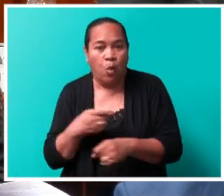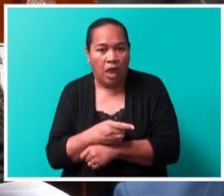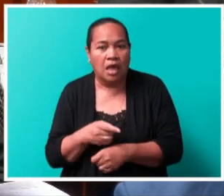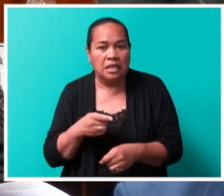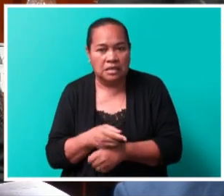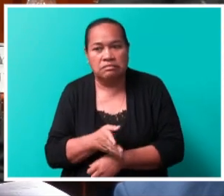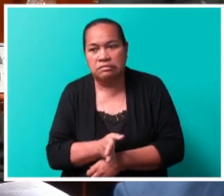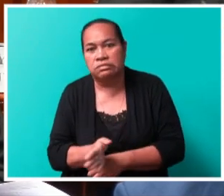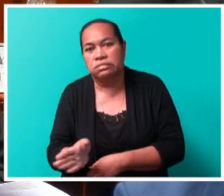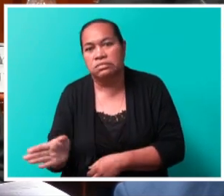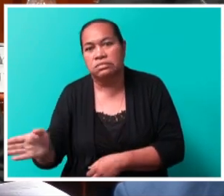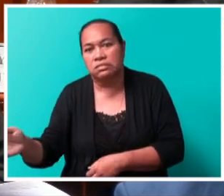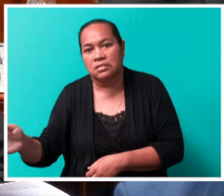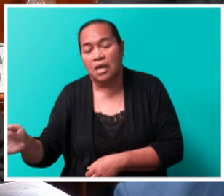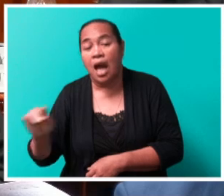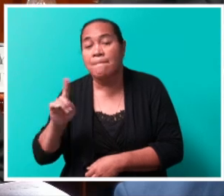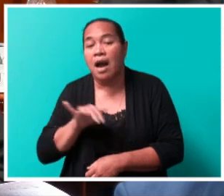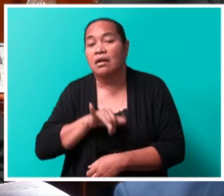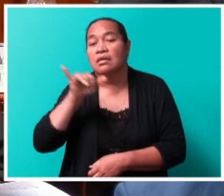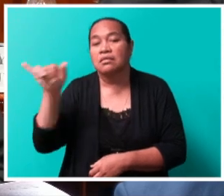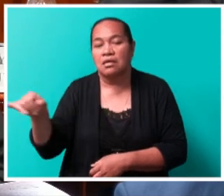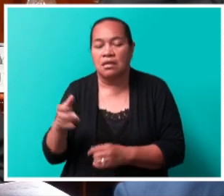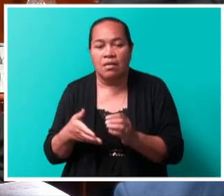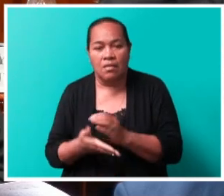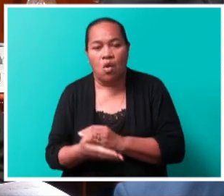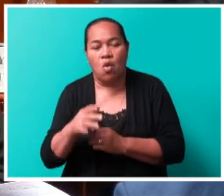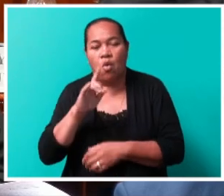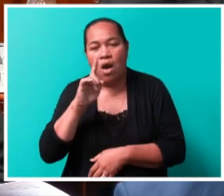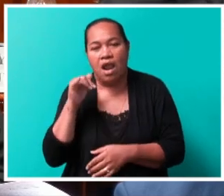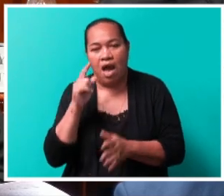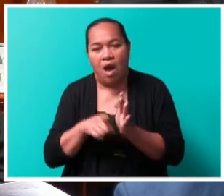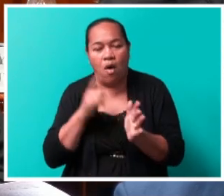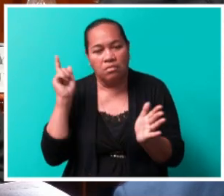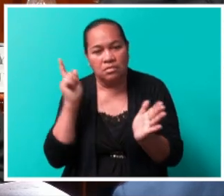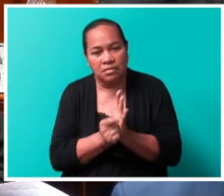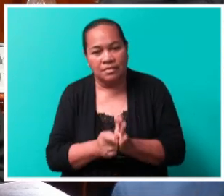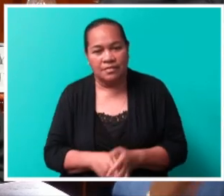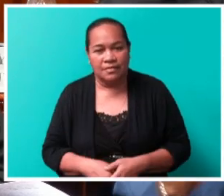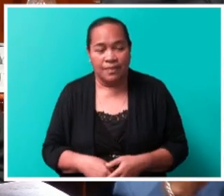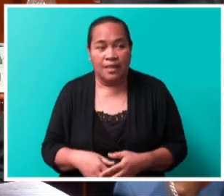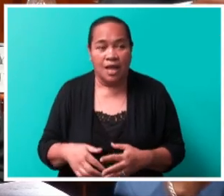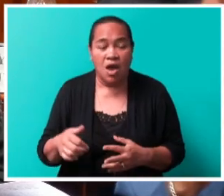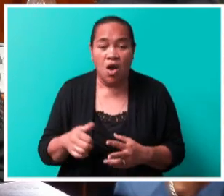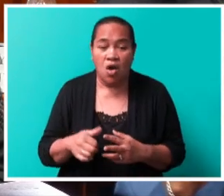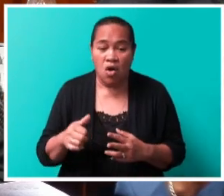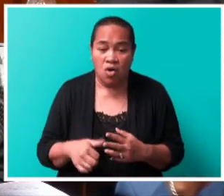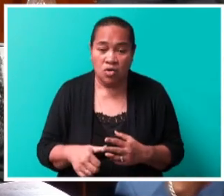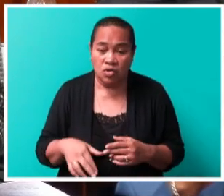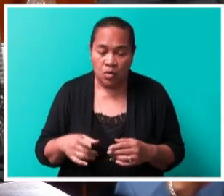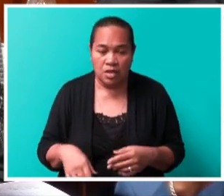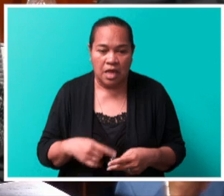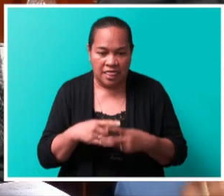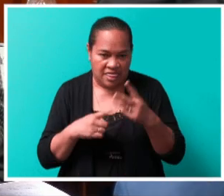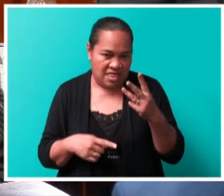air service would be a flight time of under 1 hour. The aerodromes at all 3 proposed